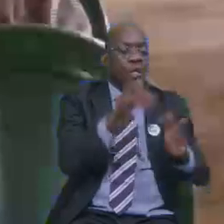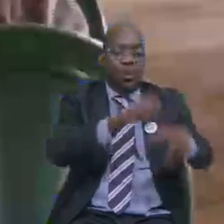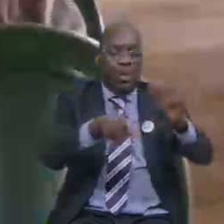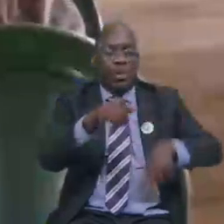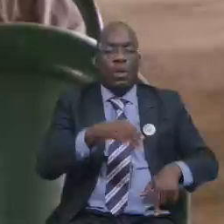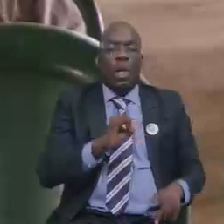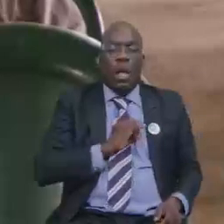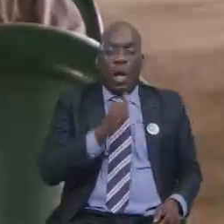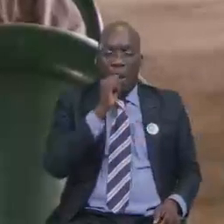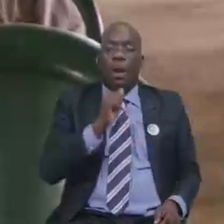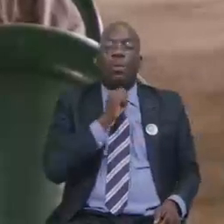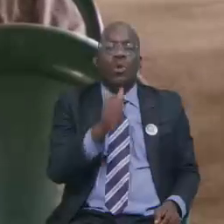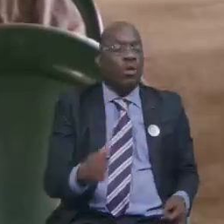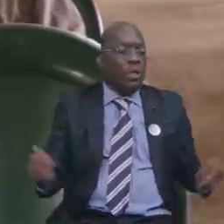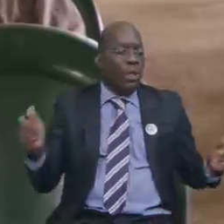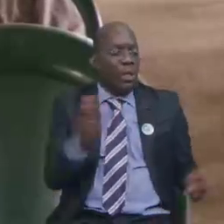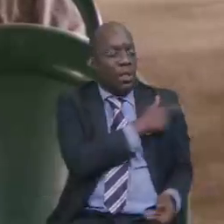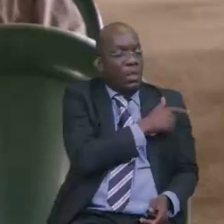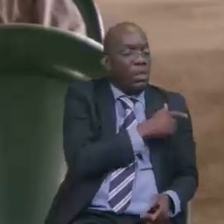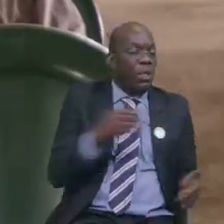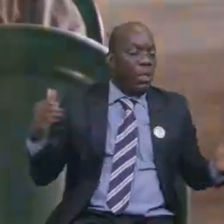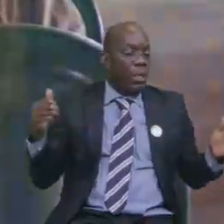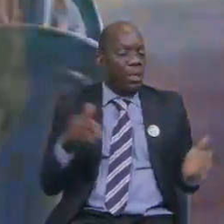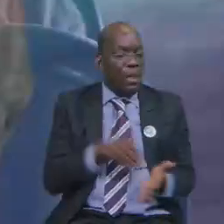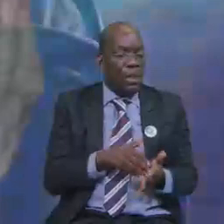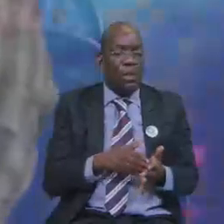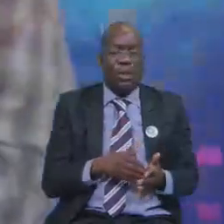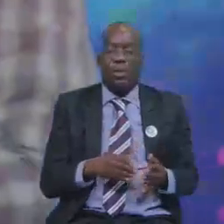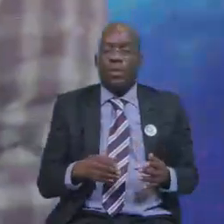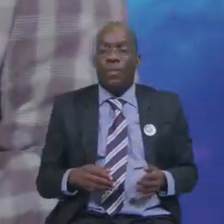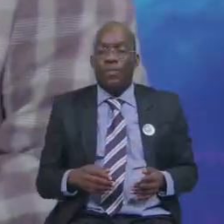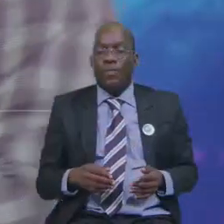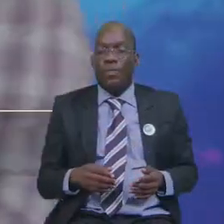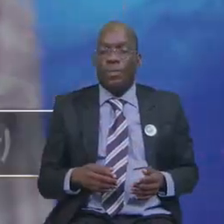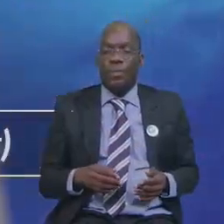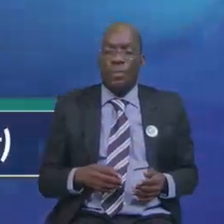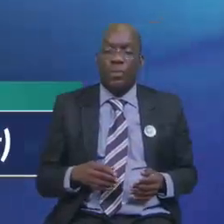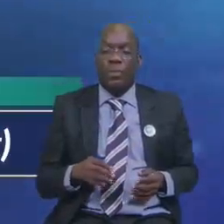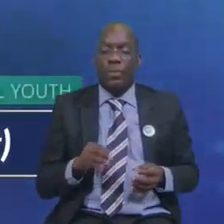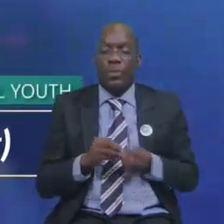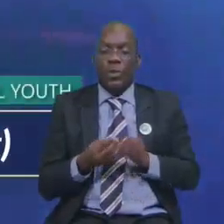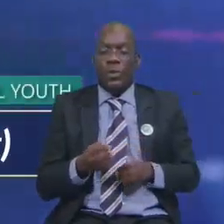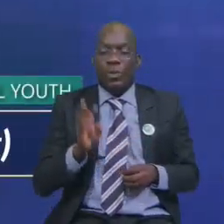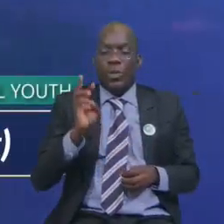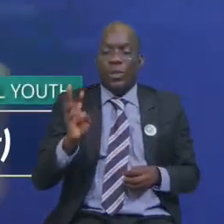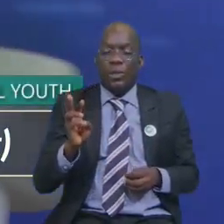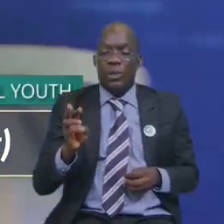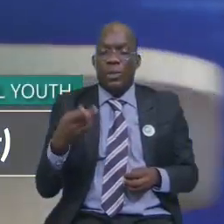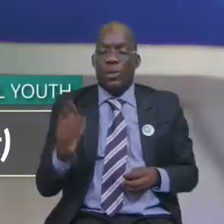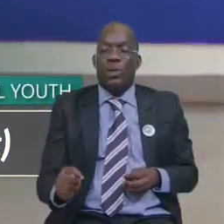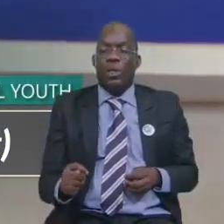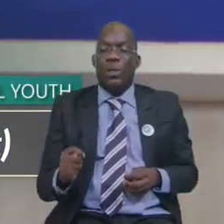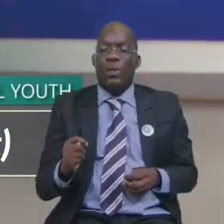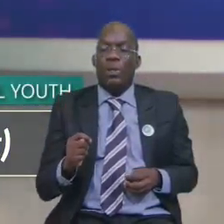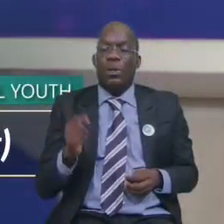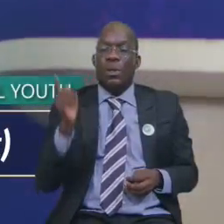God bless your voice. And then I come to number 6, the counterfeit of love.